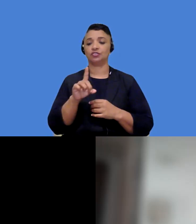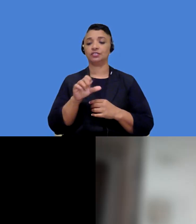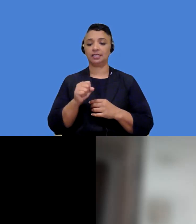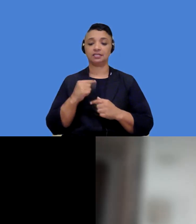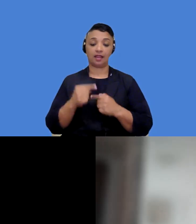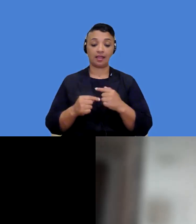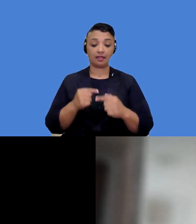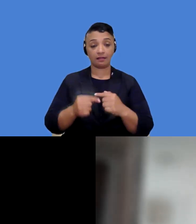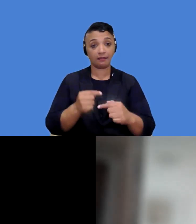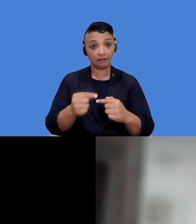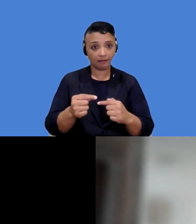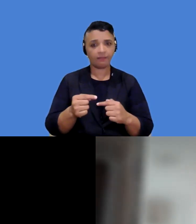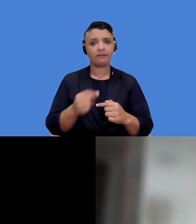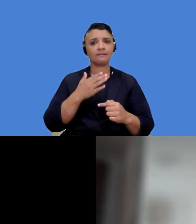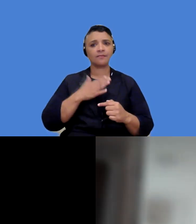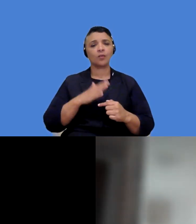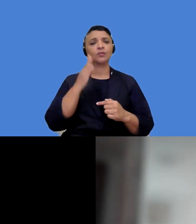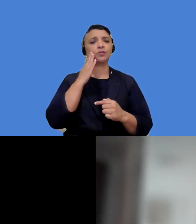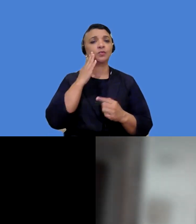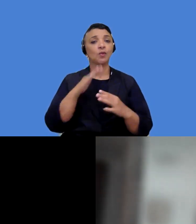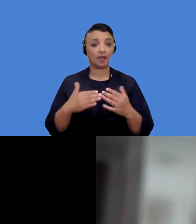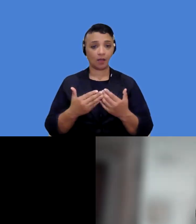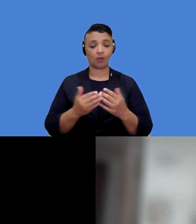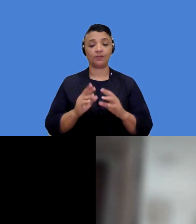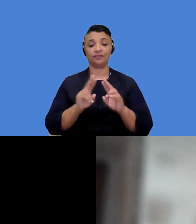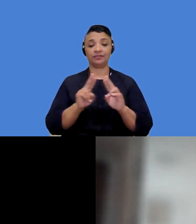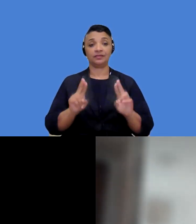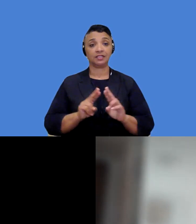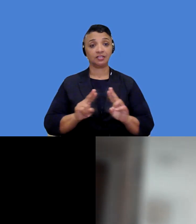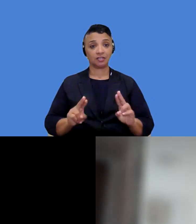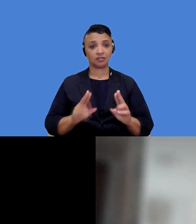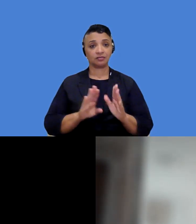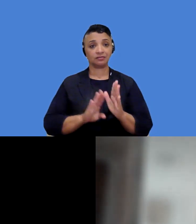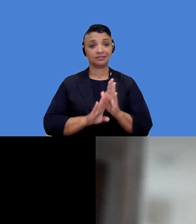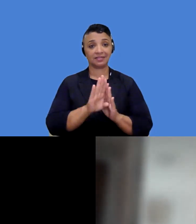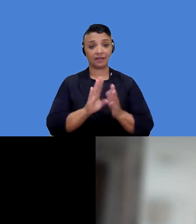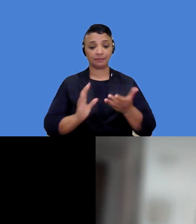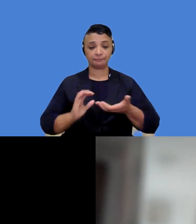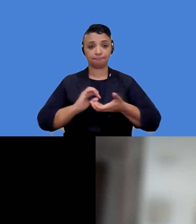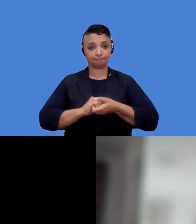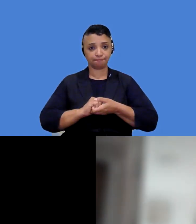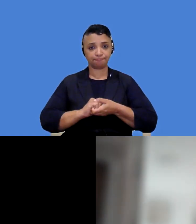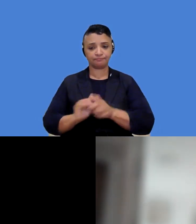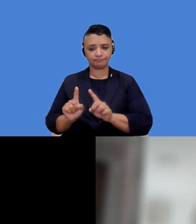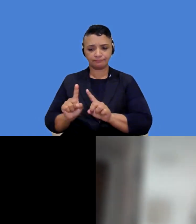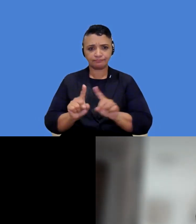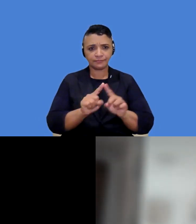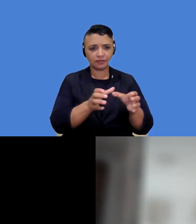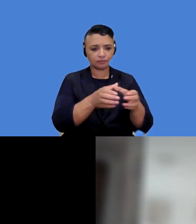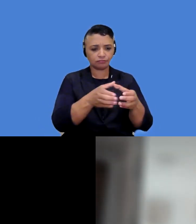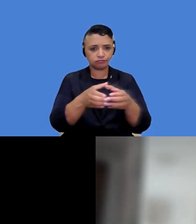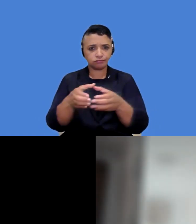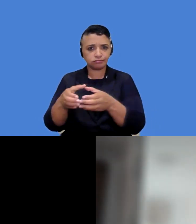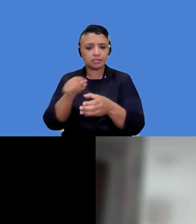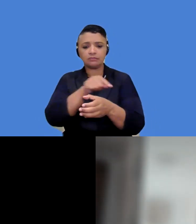to ensure that international development cooperation further focuses on the rights